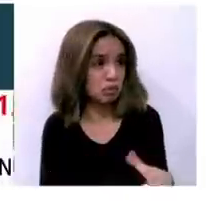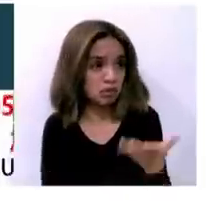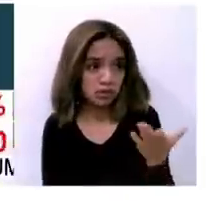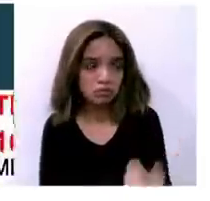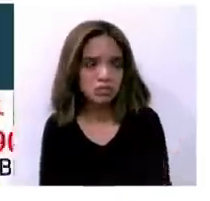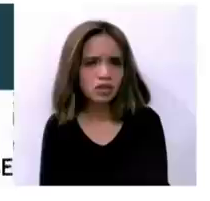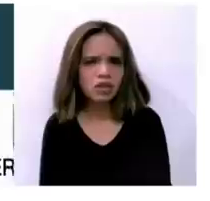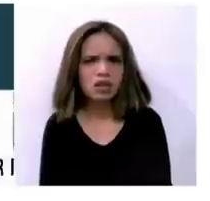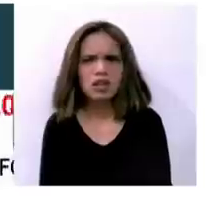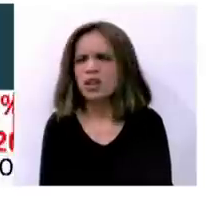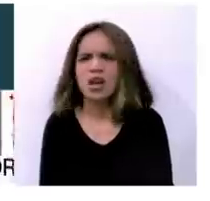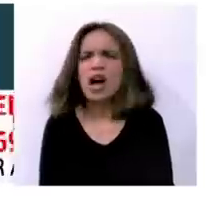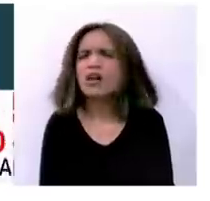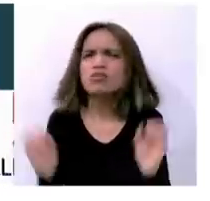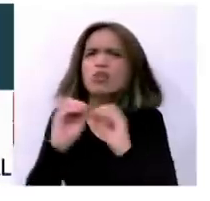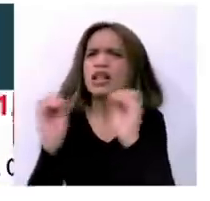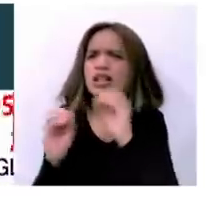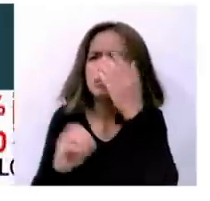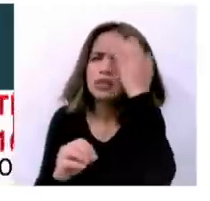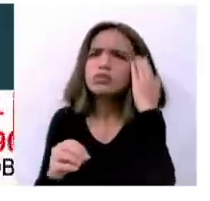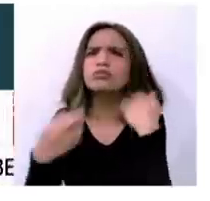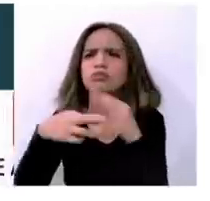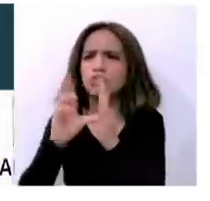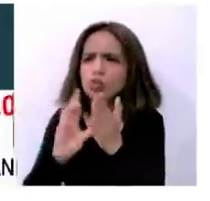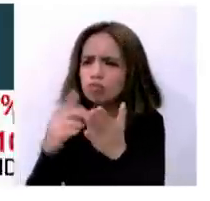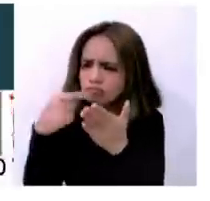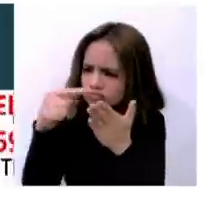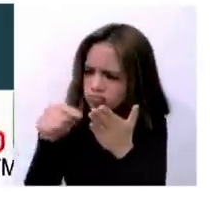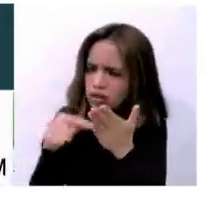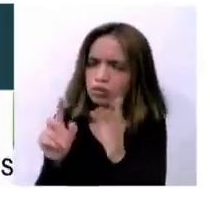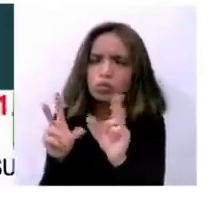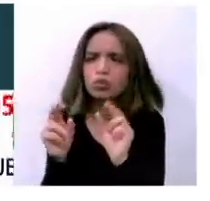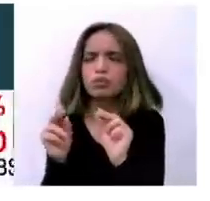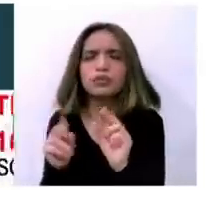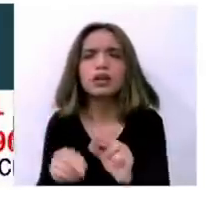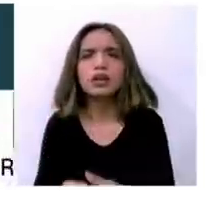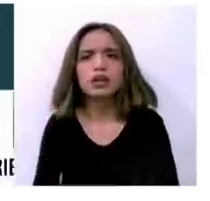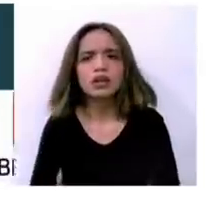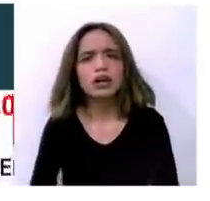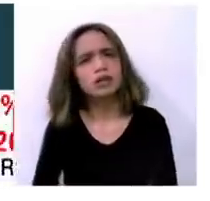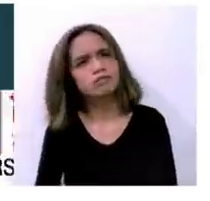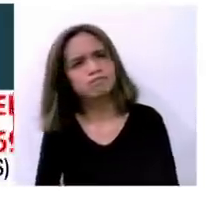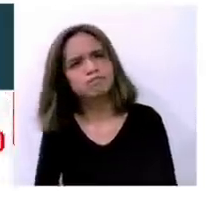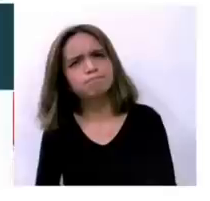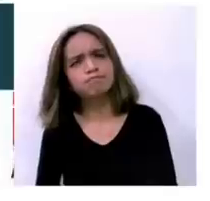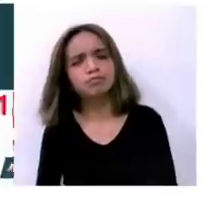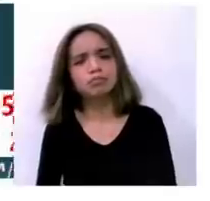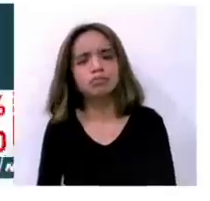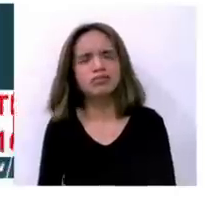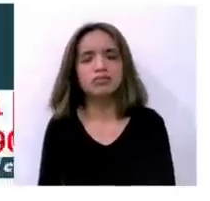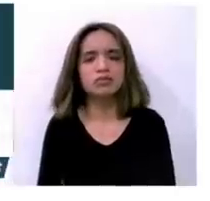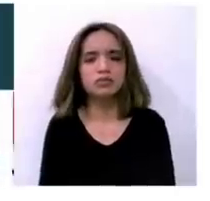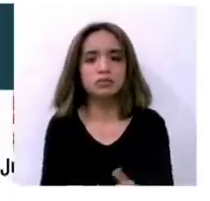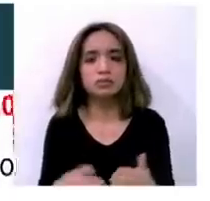No, there is no backtracking on that commitment. No. It's just that there are certain...